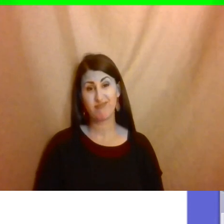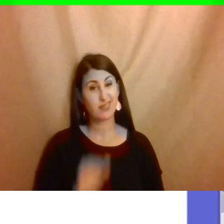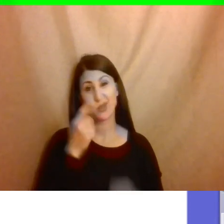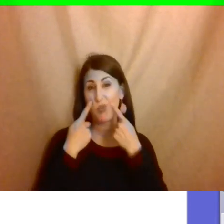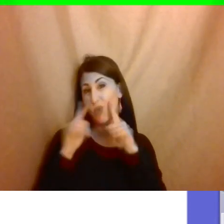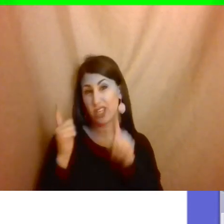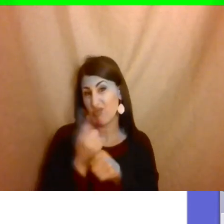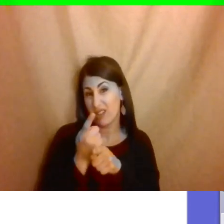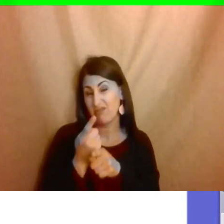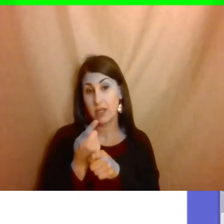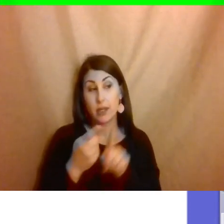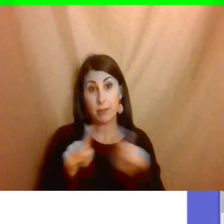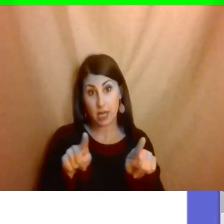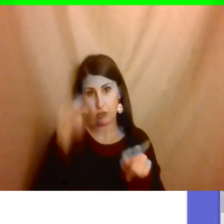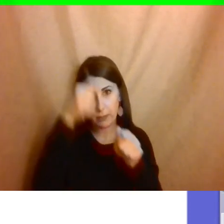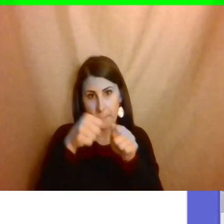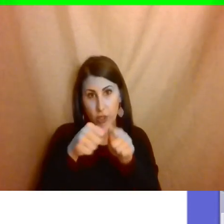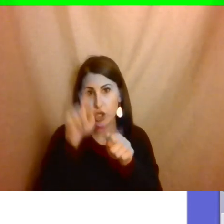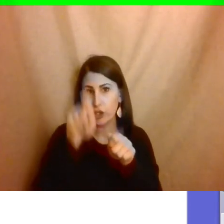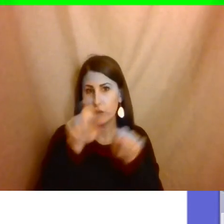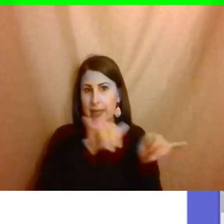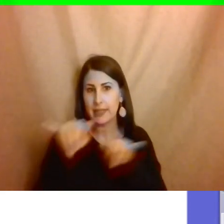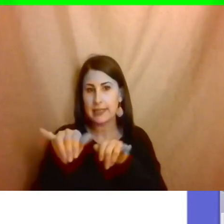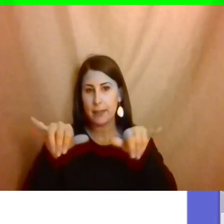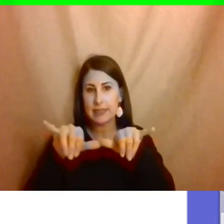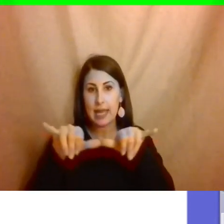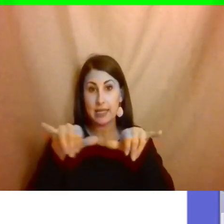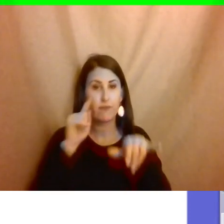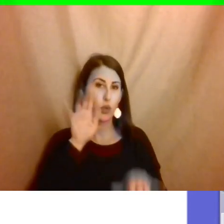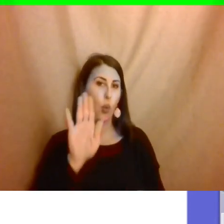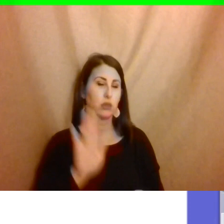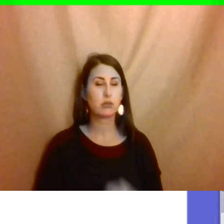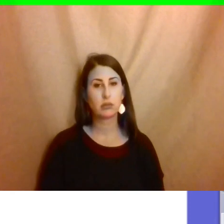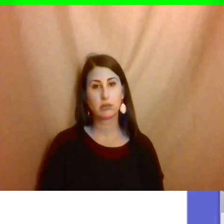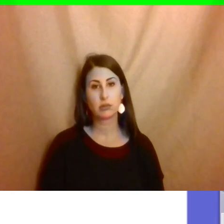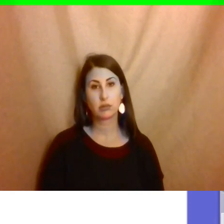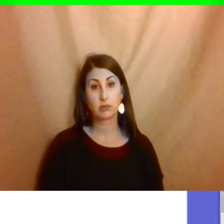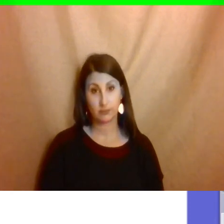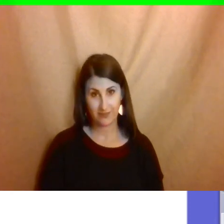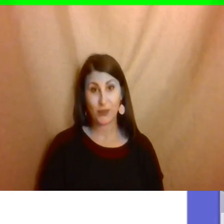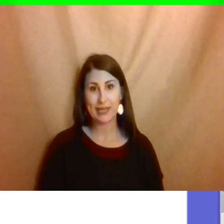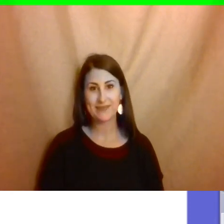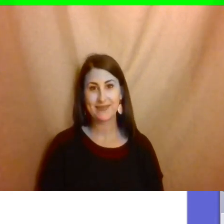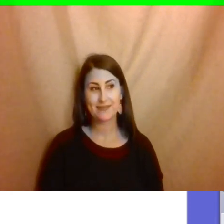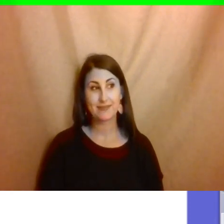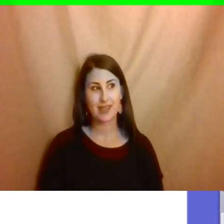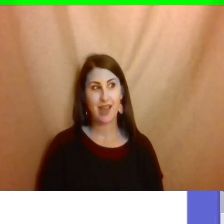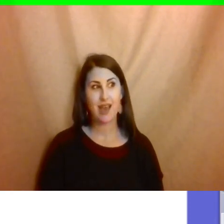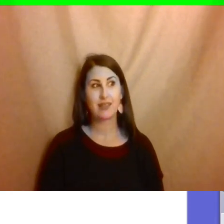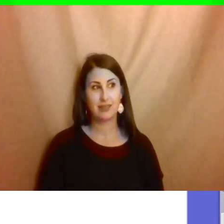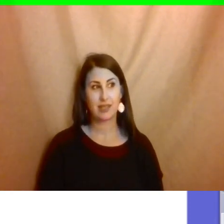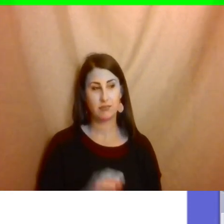the same size. Okay, there we go. Oh, now that's off.